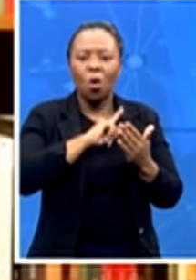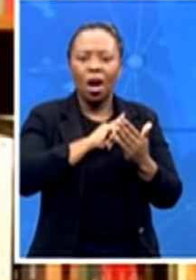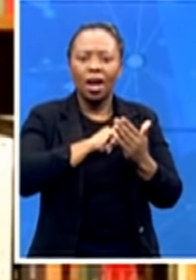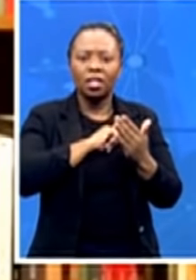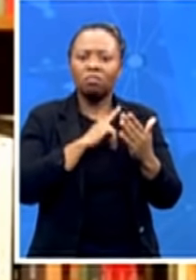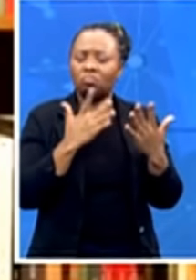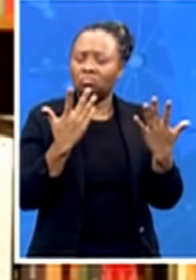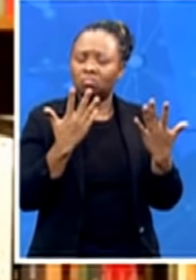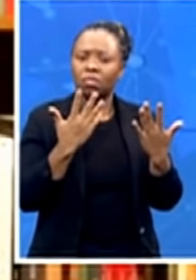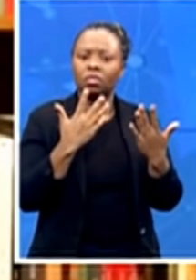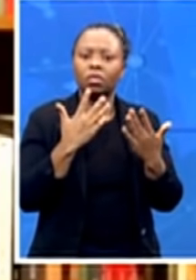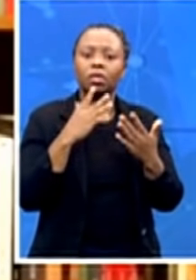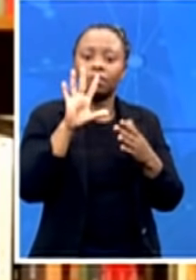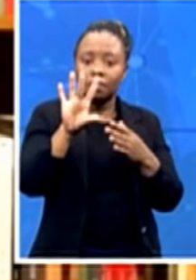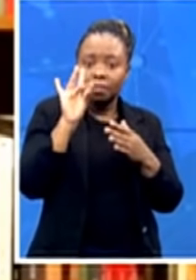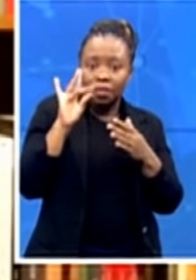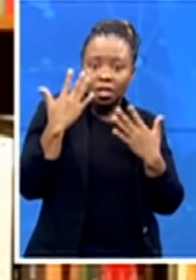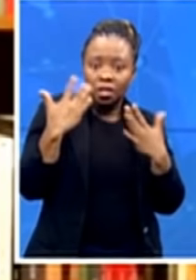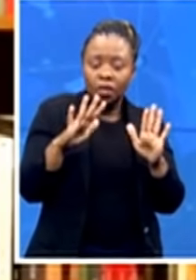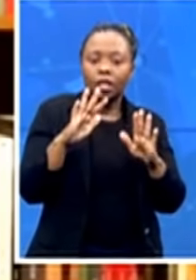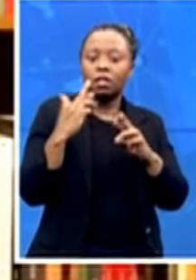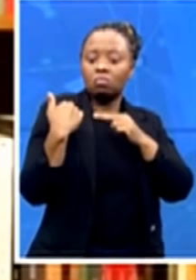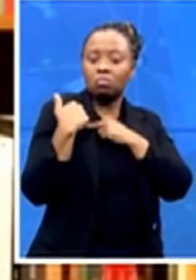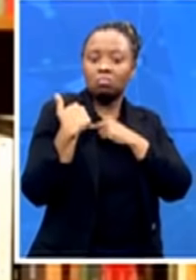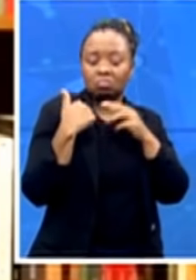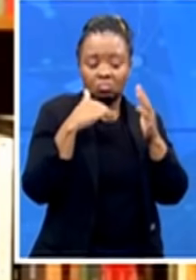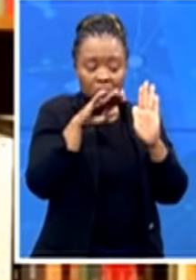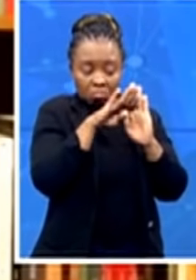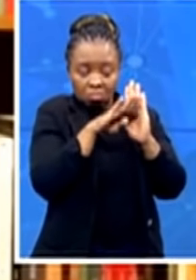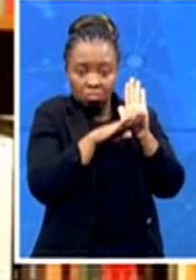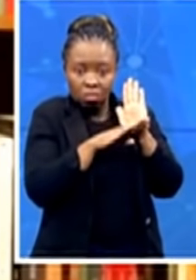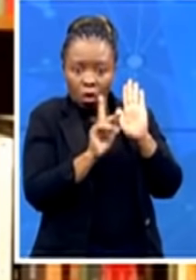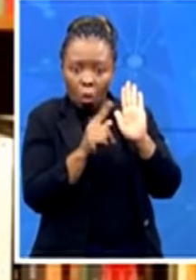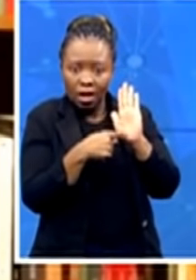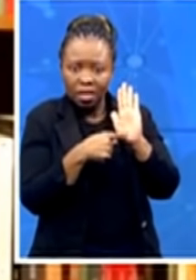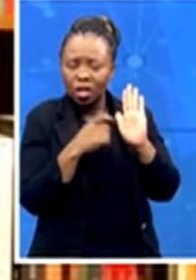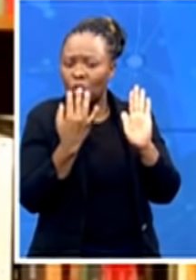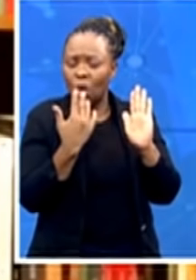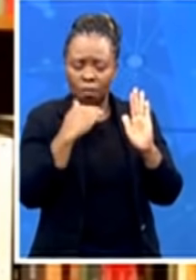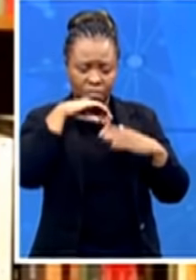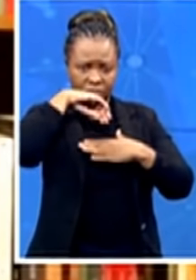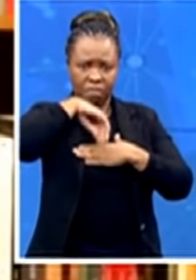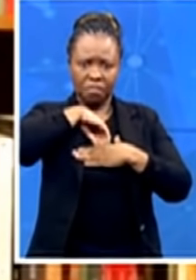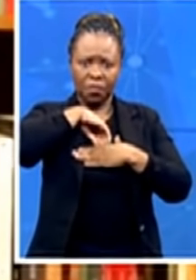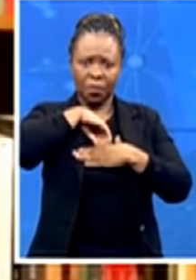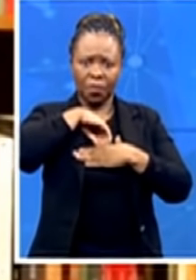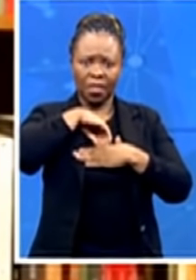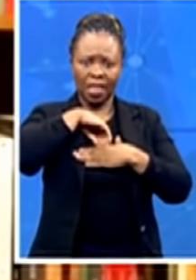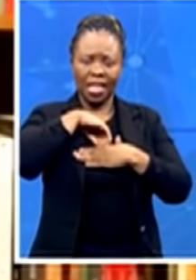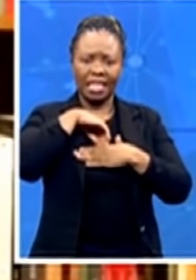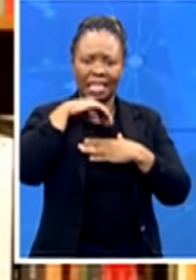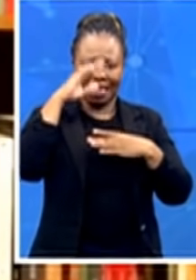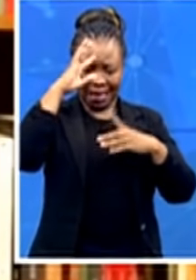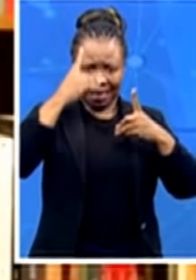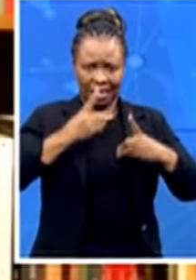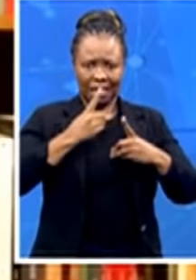that people can't always behave according to their conscience. So the call for electoral reform by allowing independent candidates to stand at national